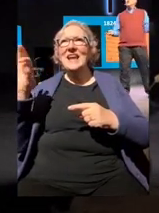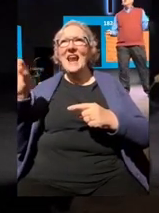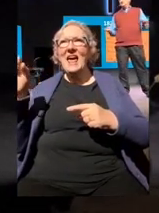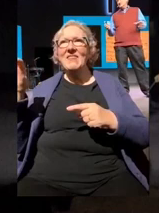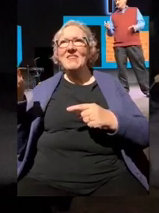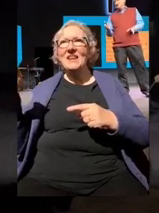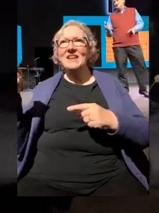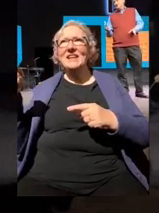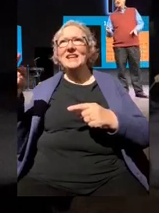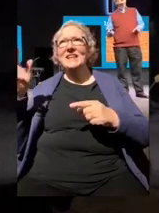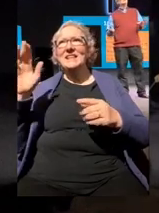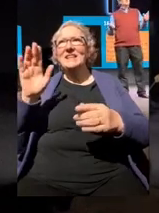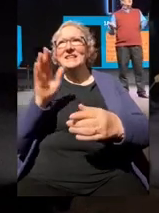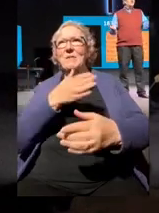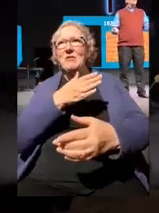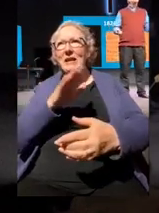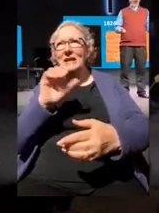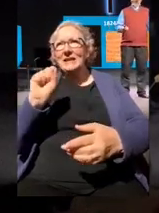reason.